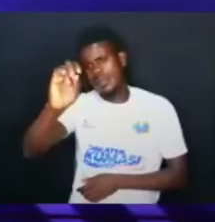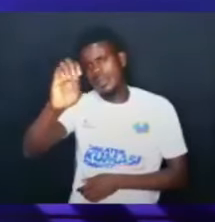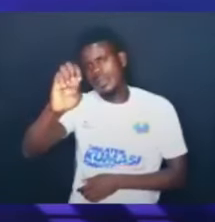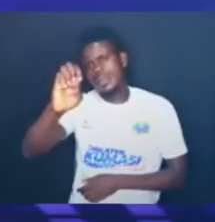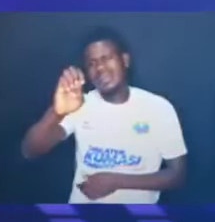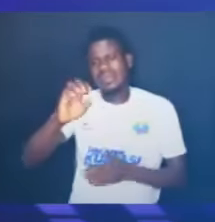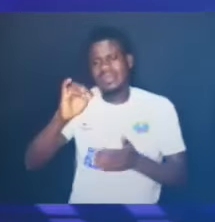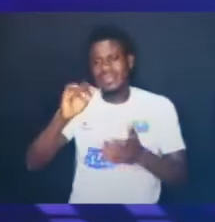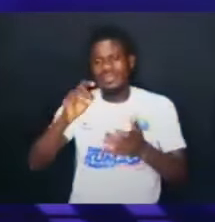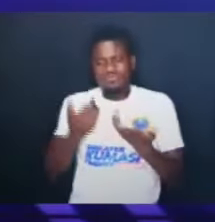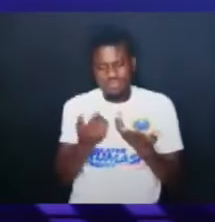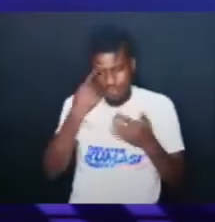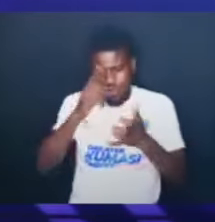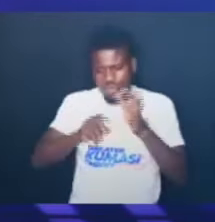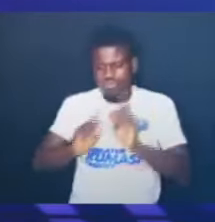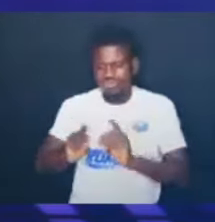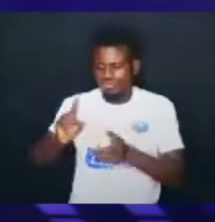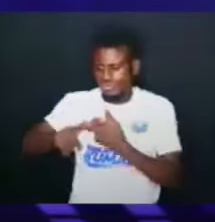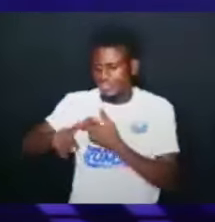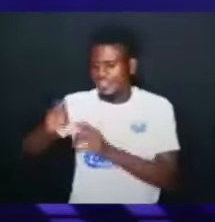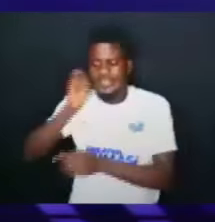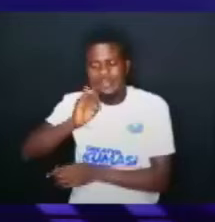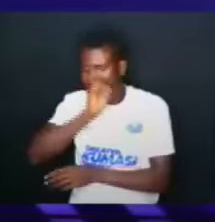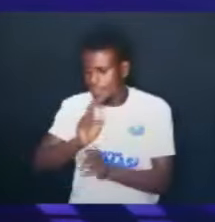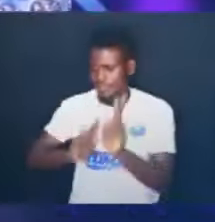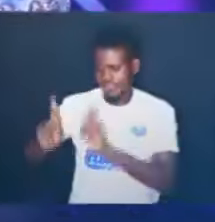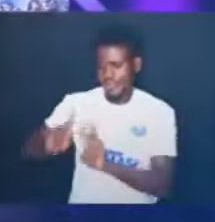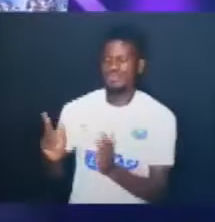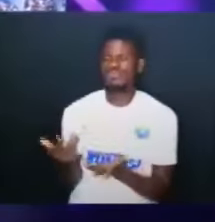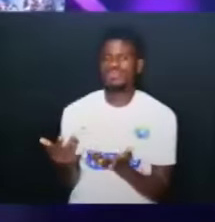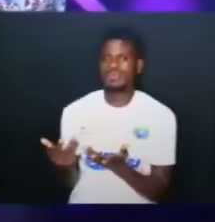waylaid them as they came out from Egypt.